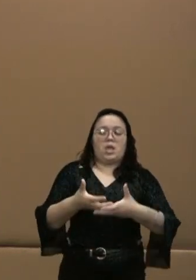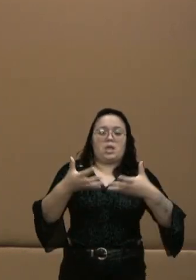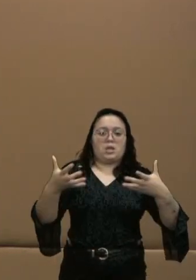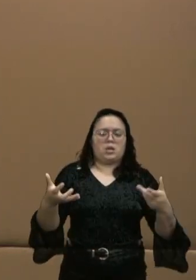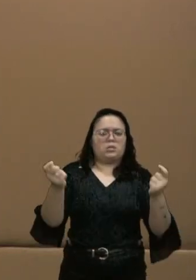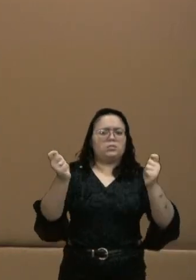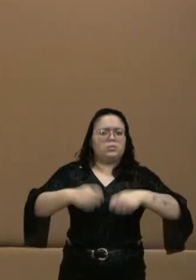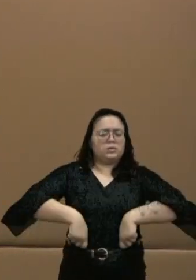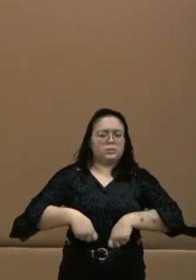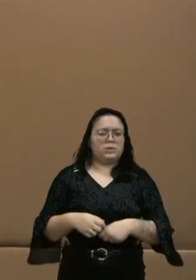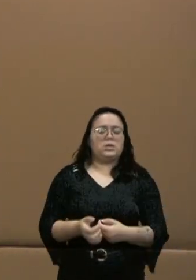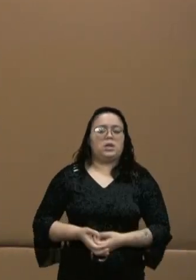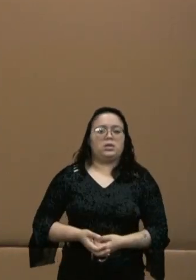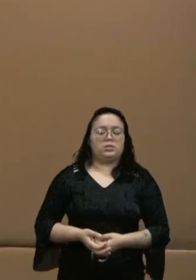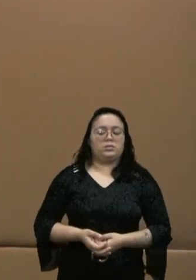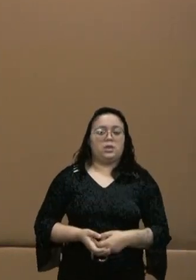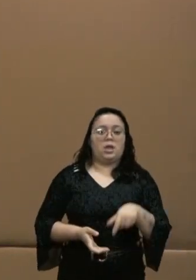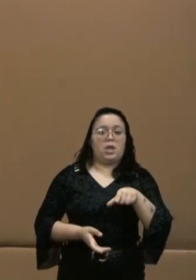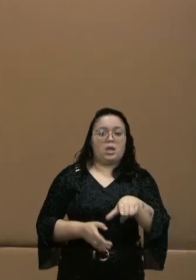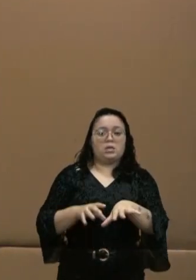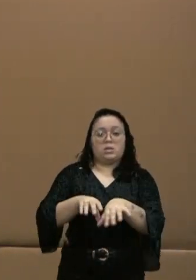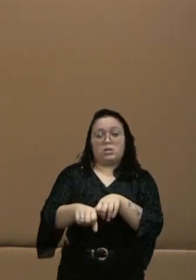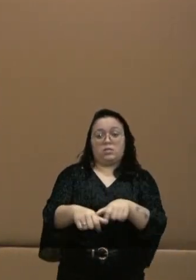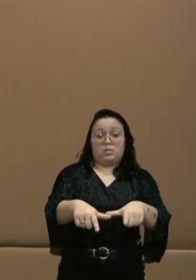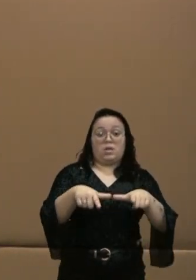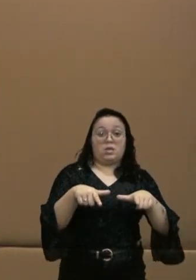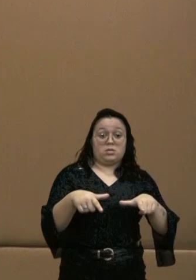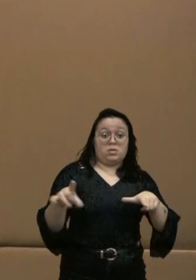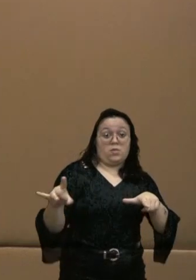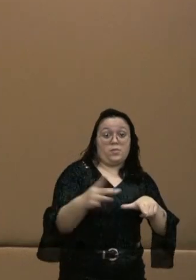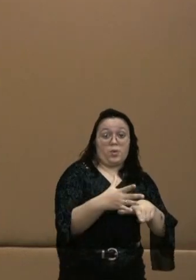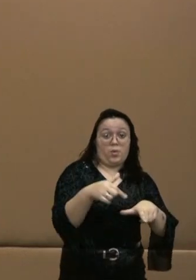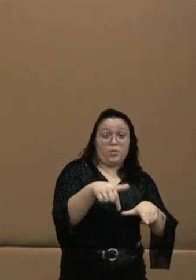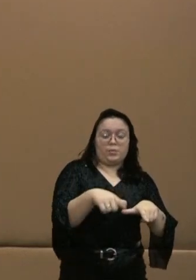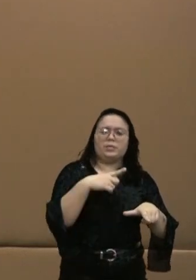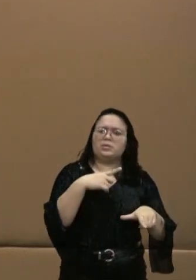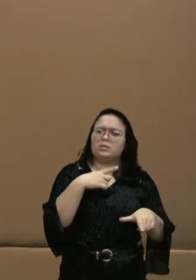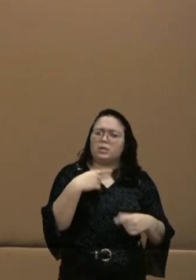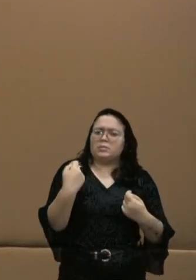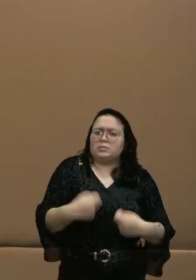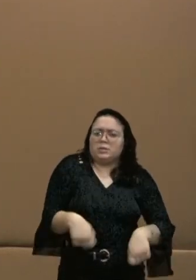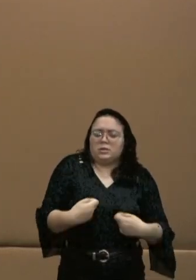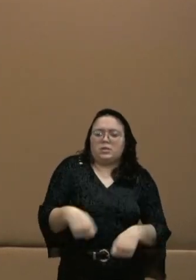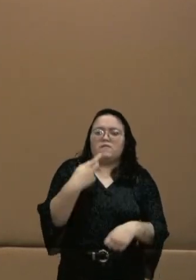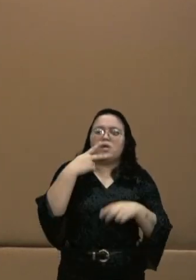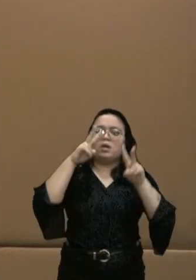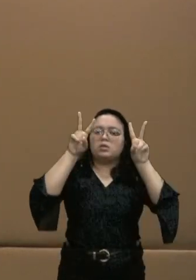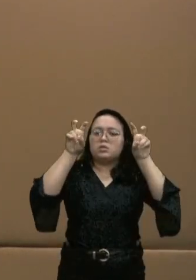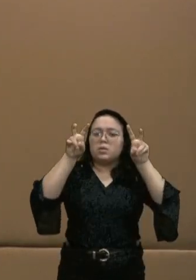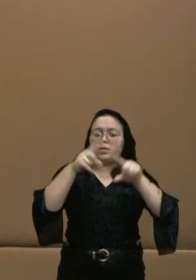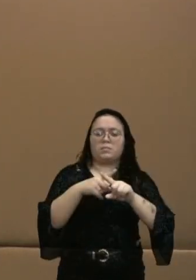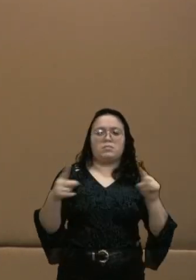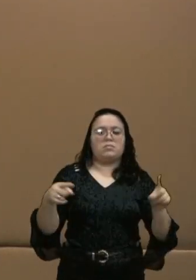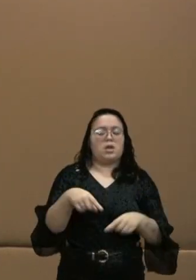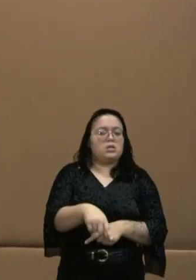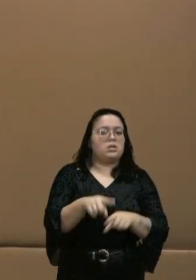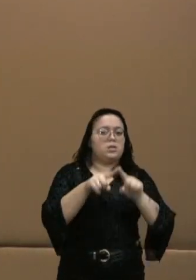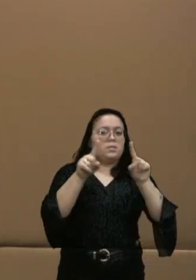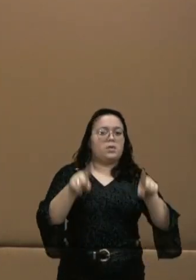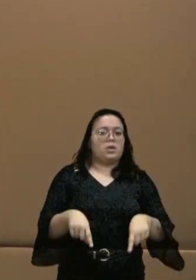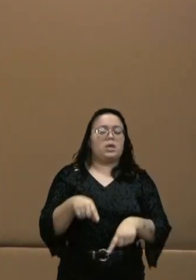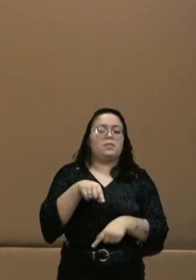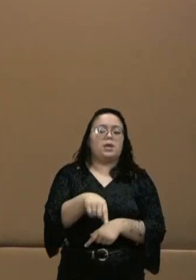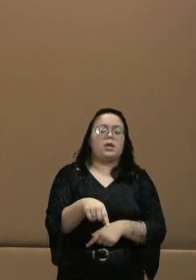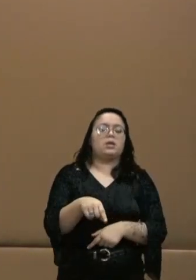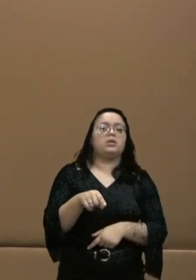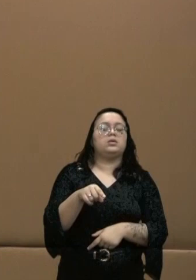and a questão de certificação disso também ainda precisa ser falado disso, mas nós temos um programa Renova Bio aqui no Brasil.